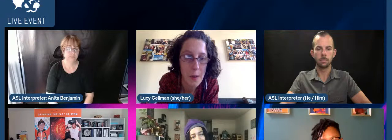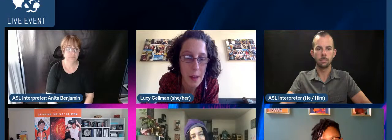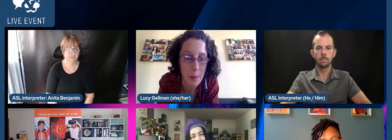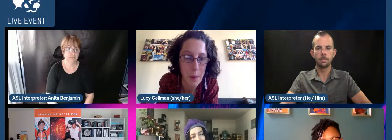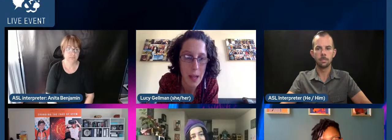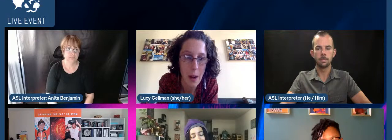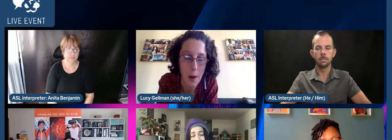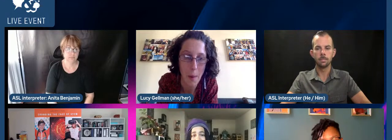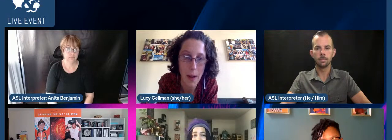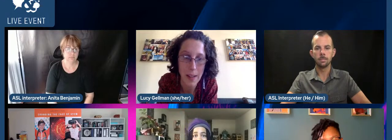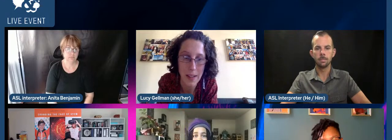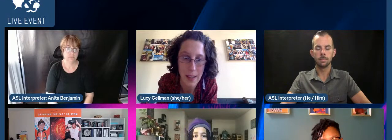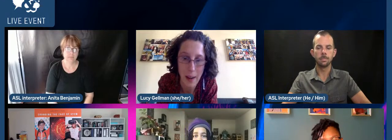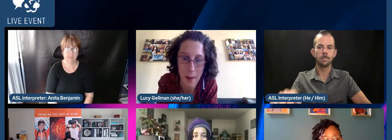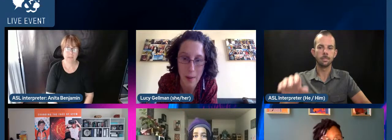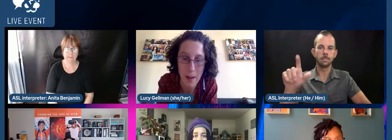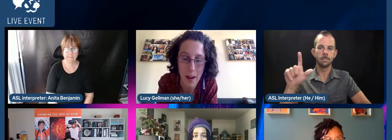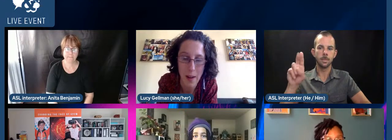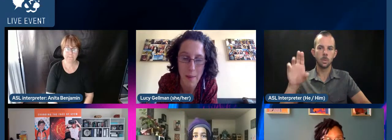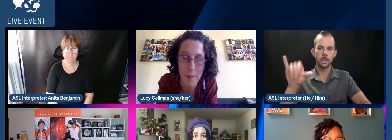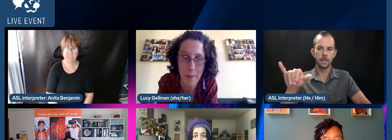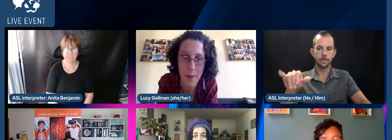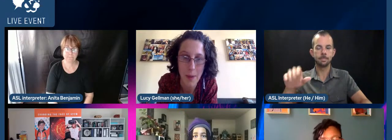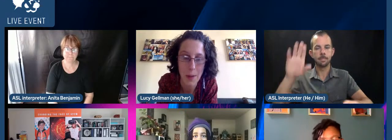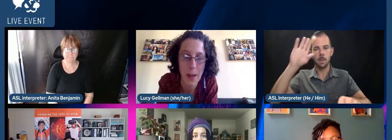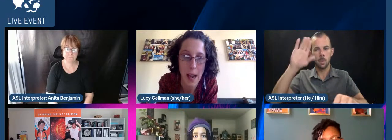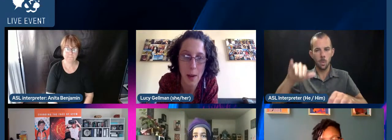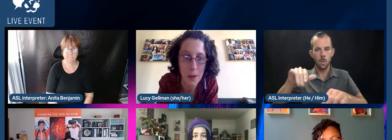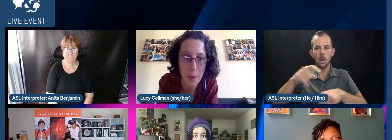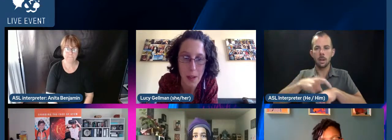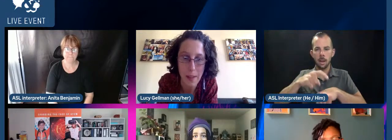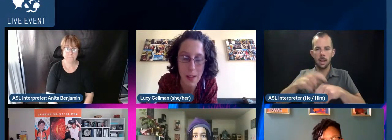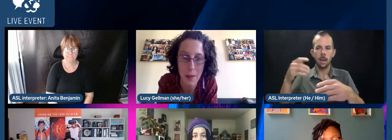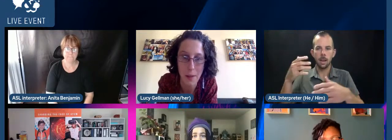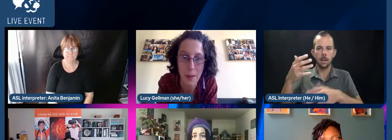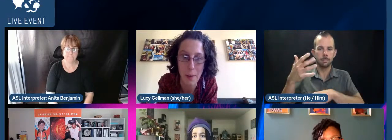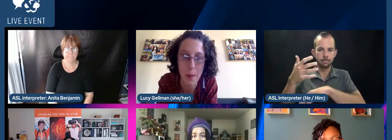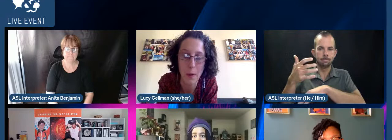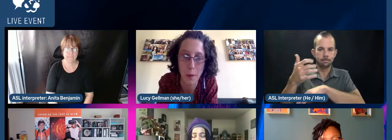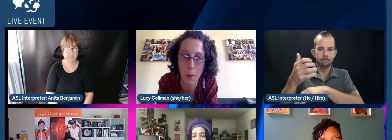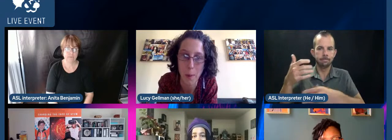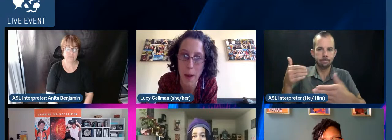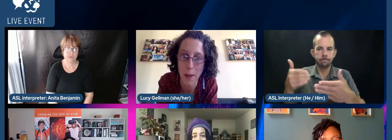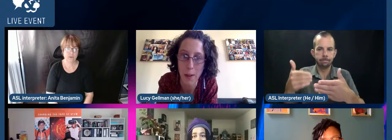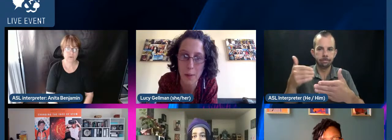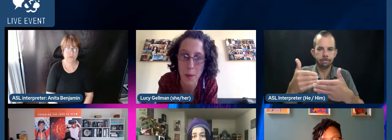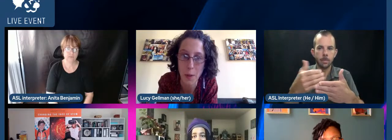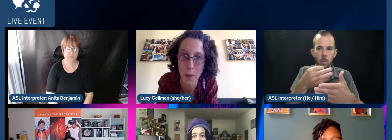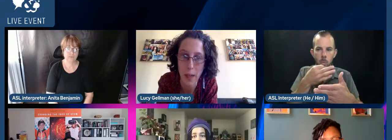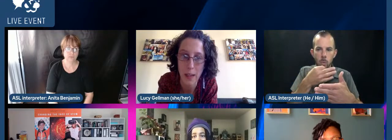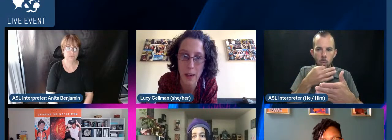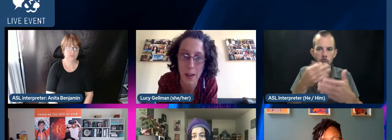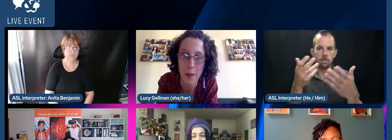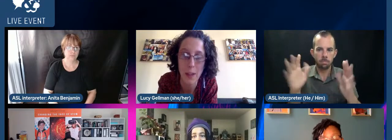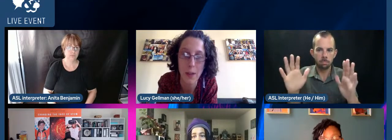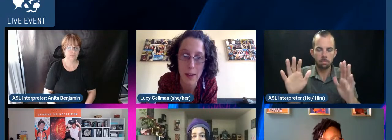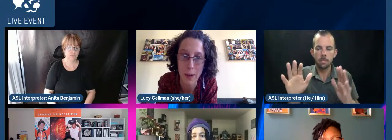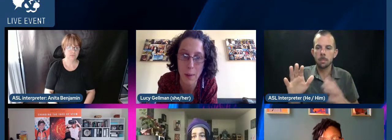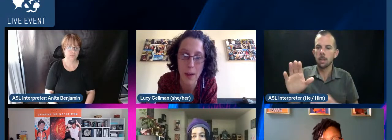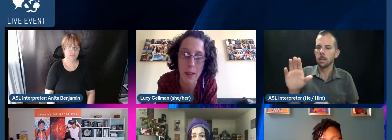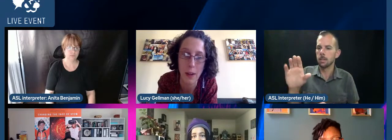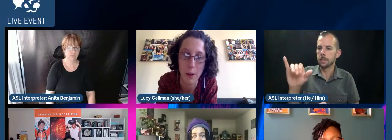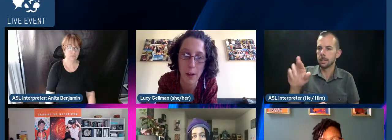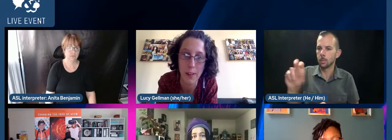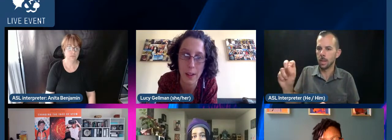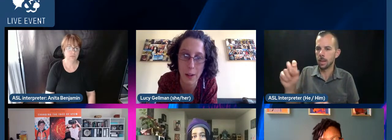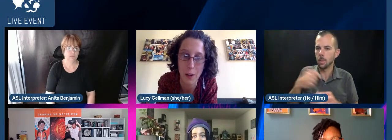I know that we are winding down. Sorry, I also want to thank you for the beautiful reminder of mutual aid. I know in New Haven,